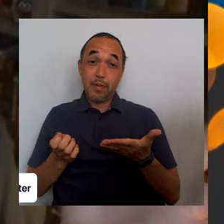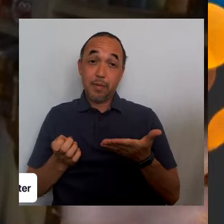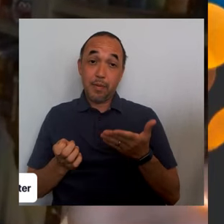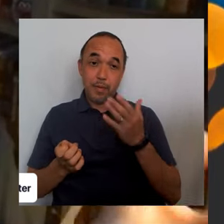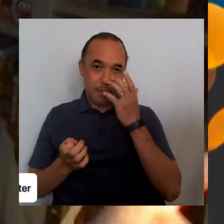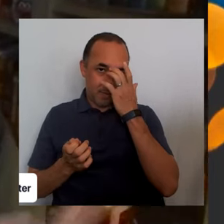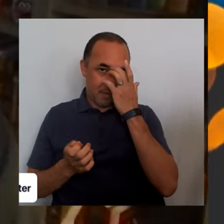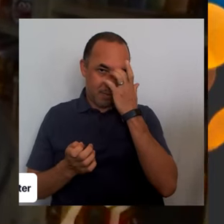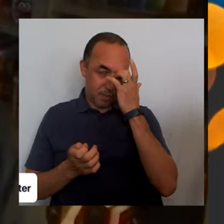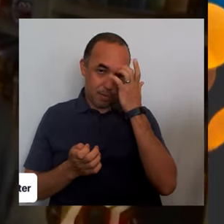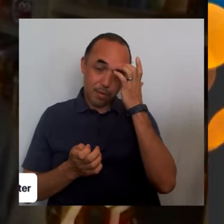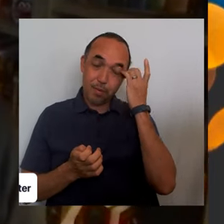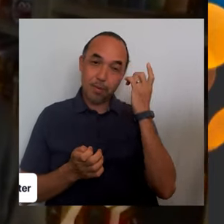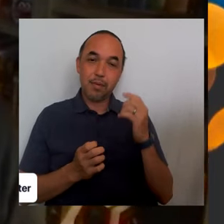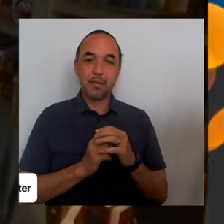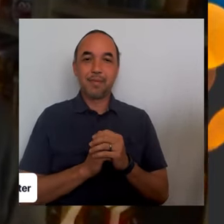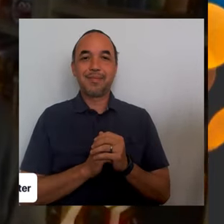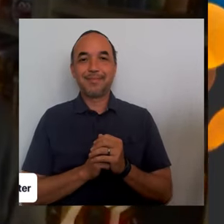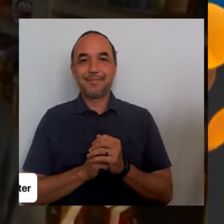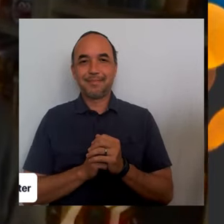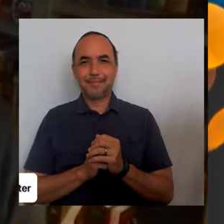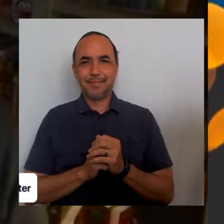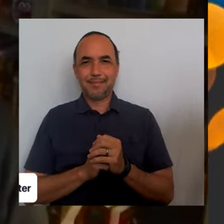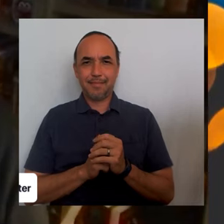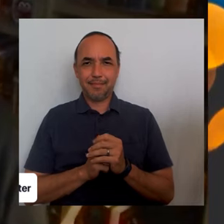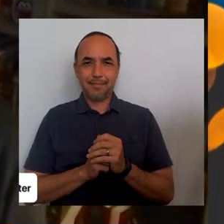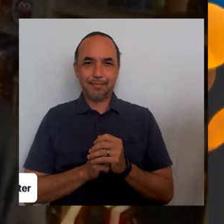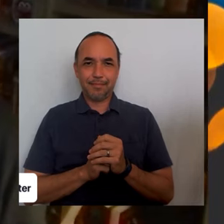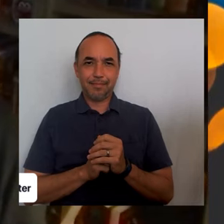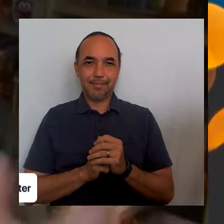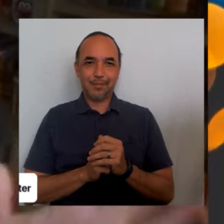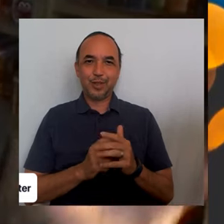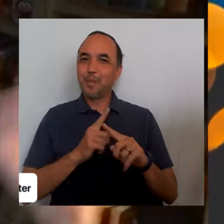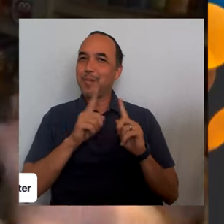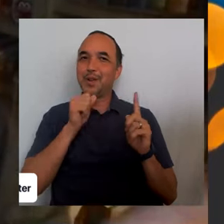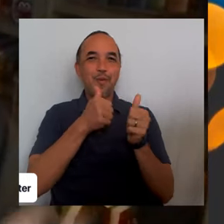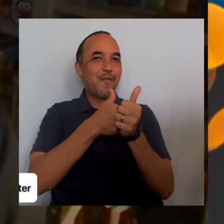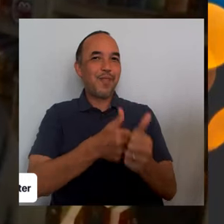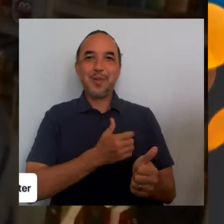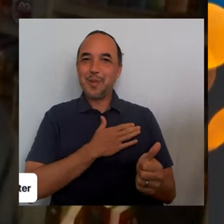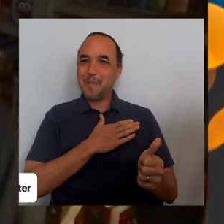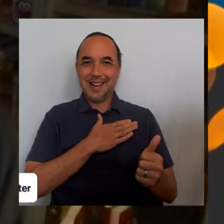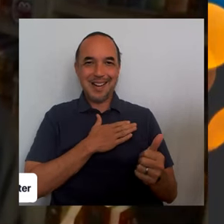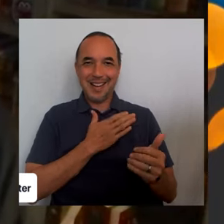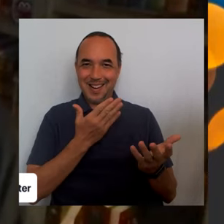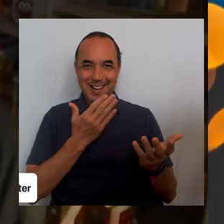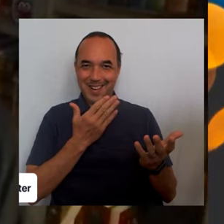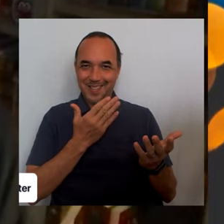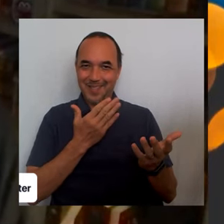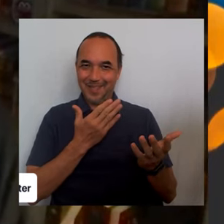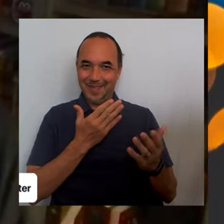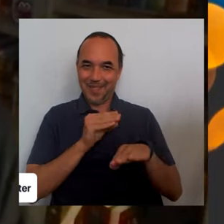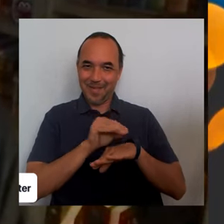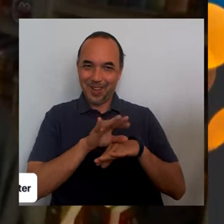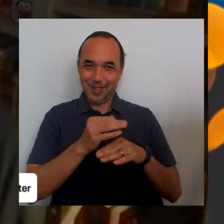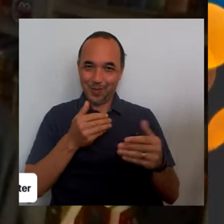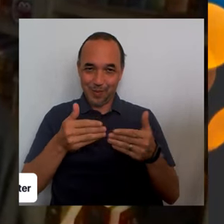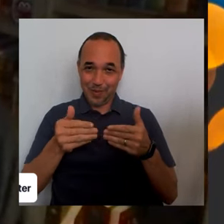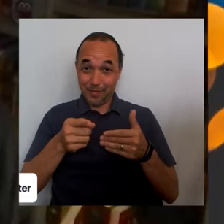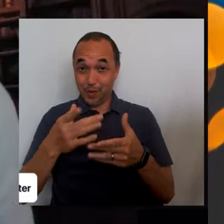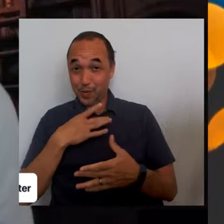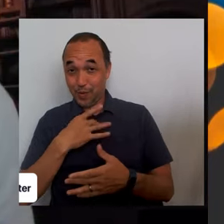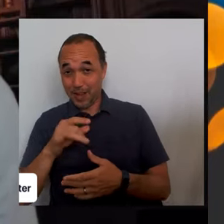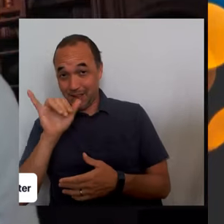but don't do it because of me. You know, whatever you like, go in with and yeah.